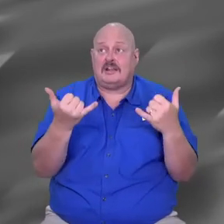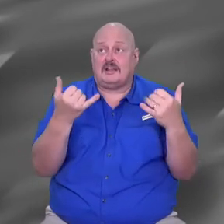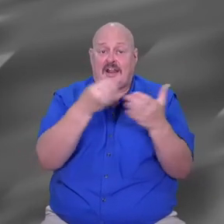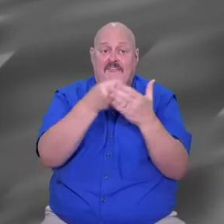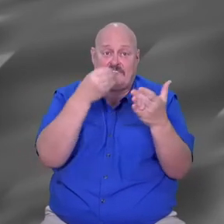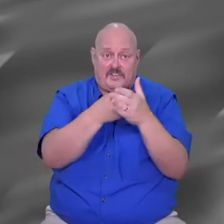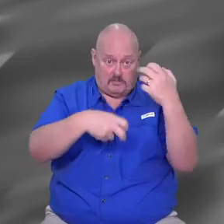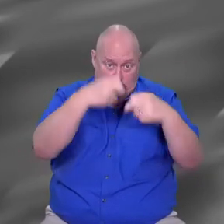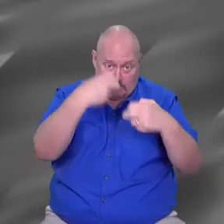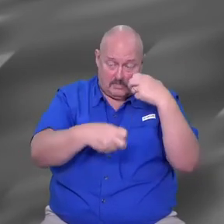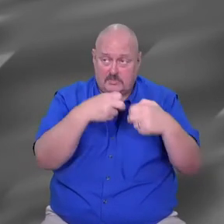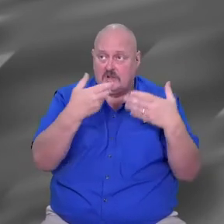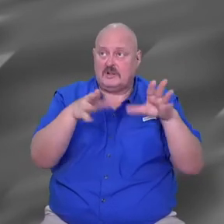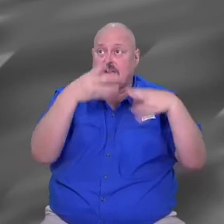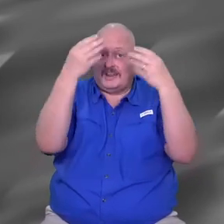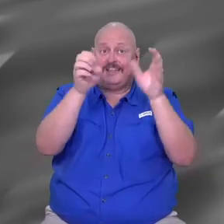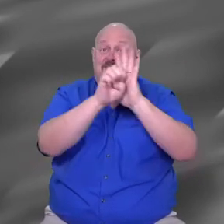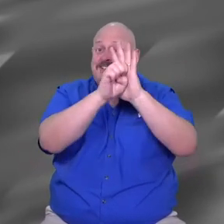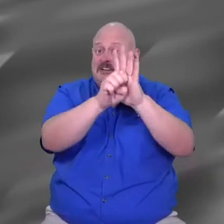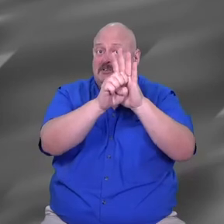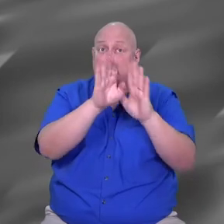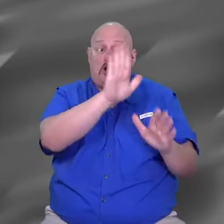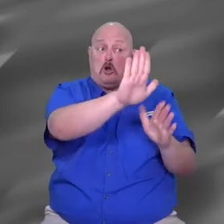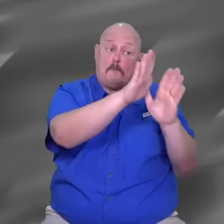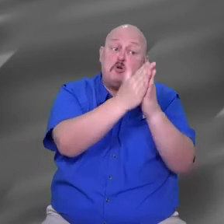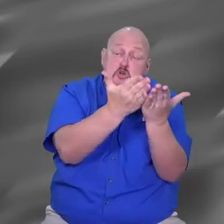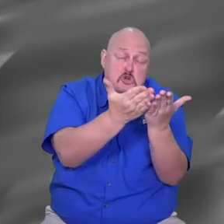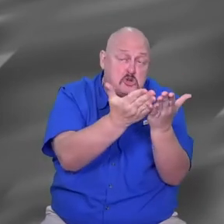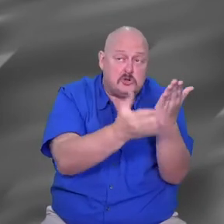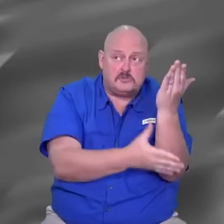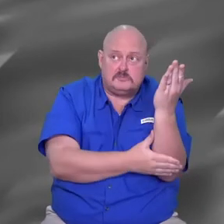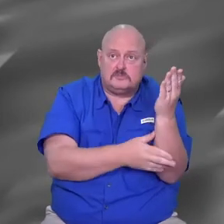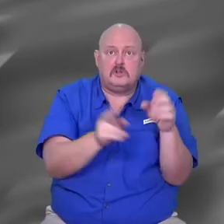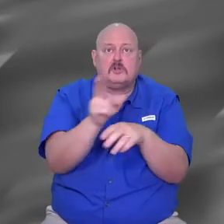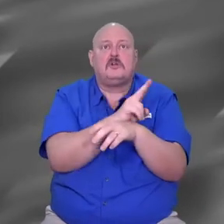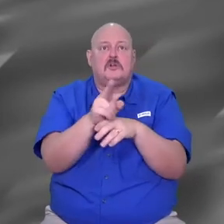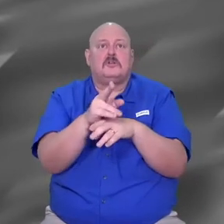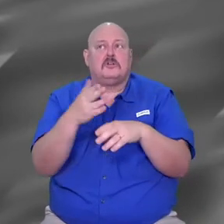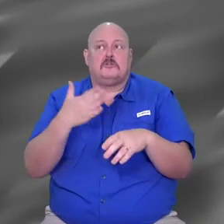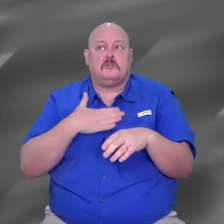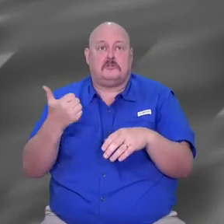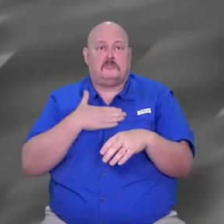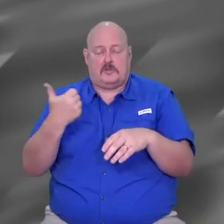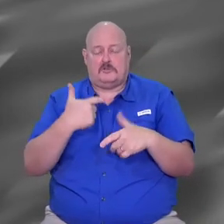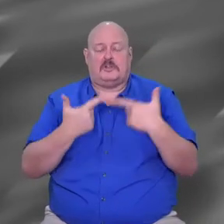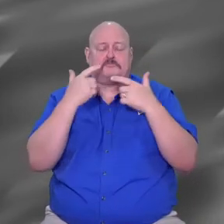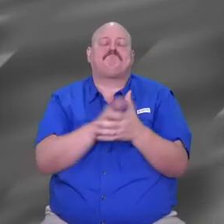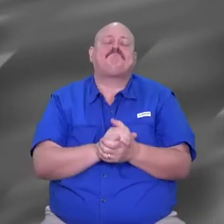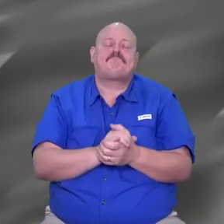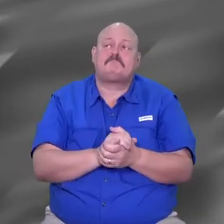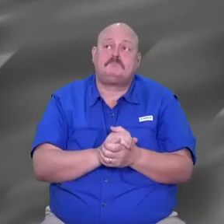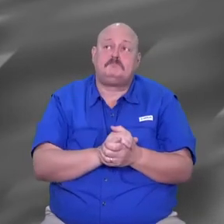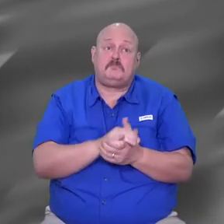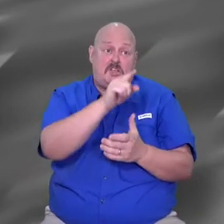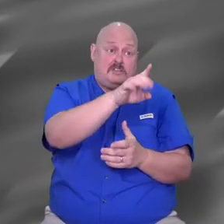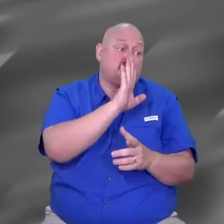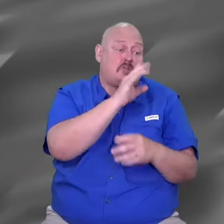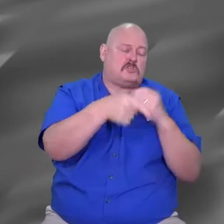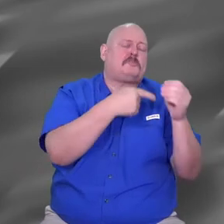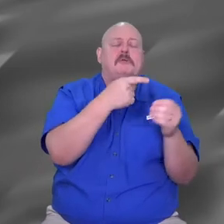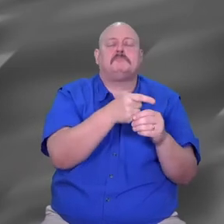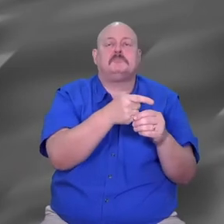financial issue. Let me give you an illustration from her book and then utilize it in my own life. She talks about the